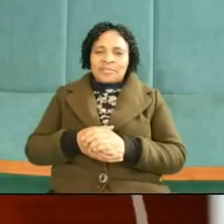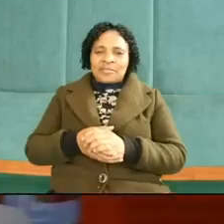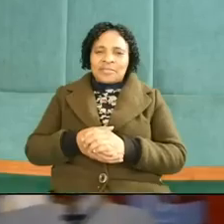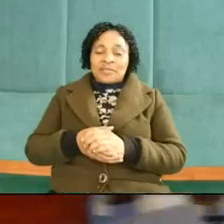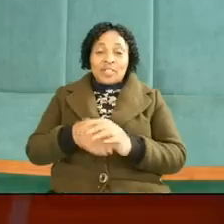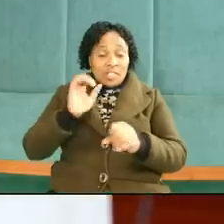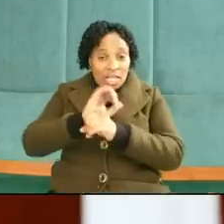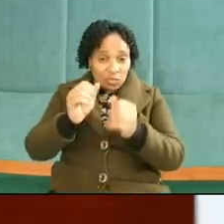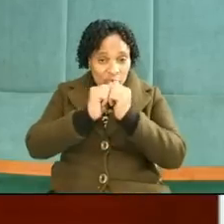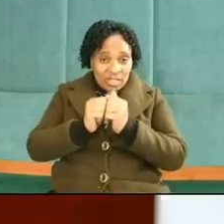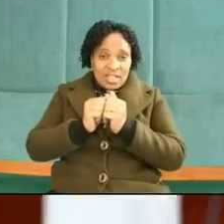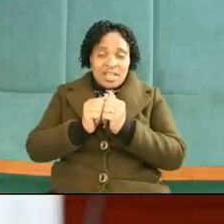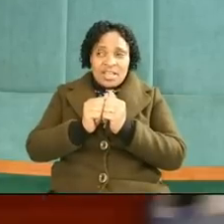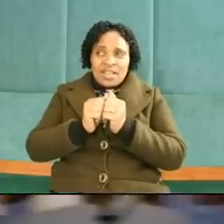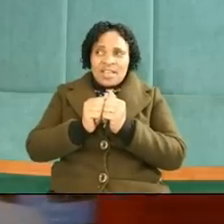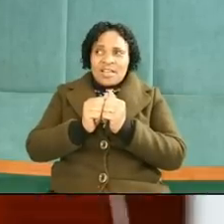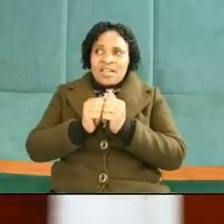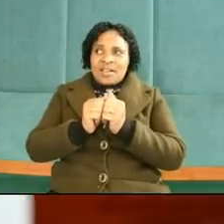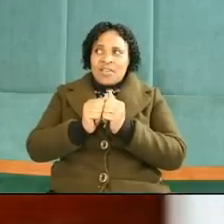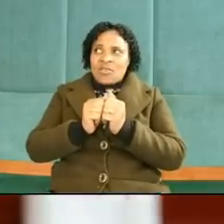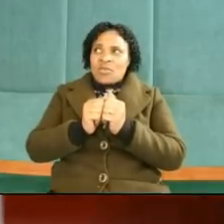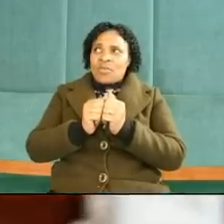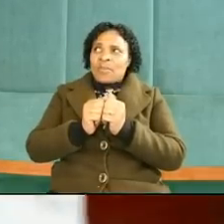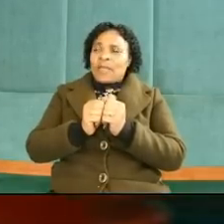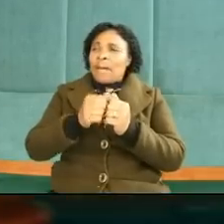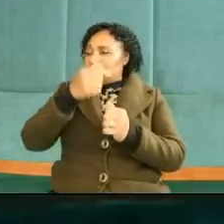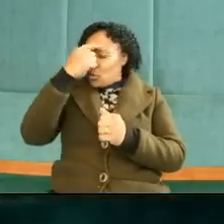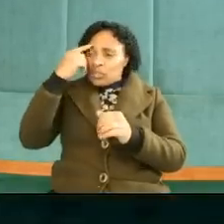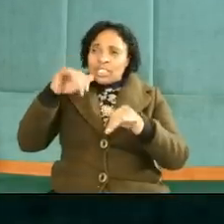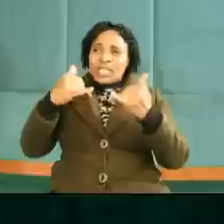Is the church with me? Ah, praise the Lord. Because